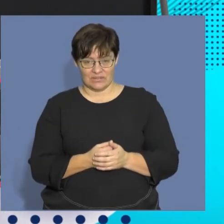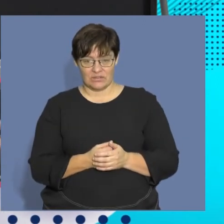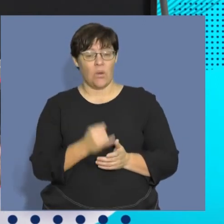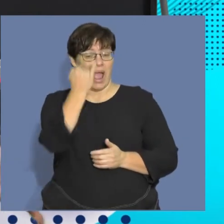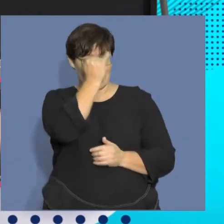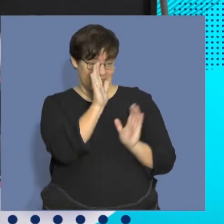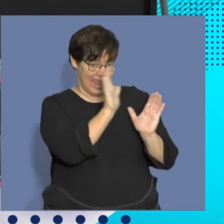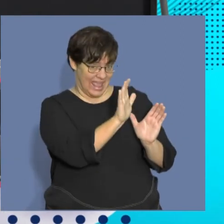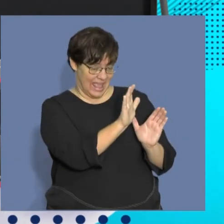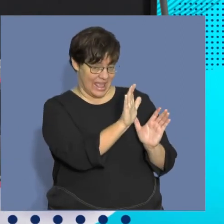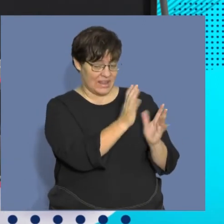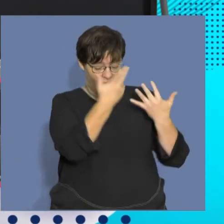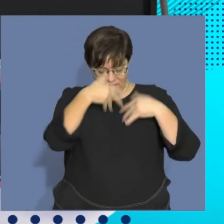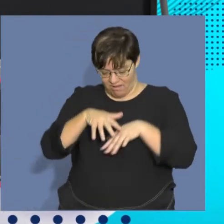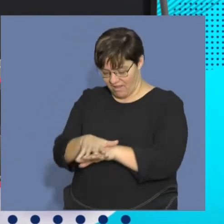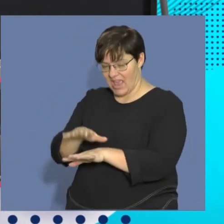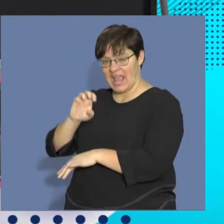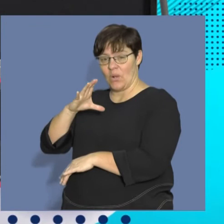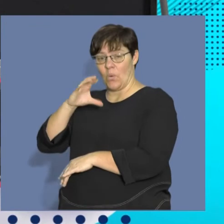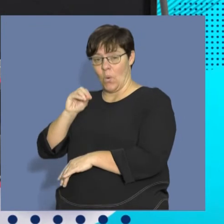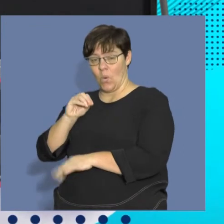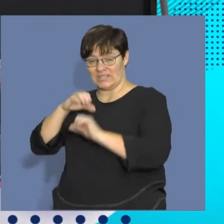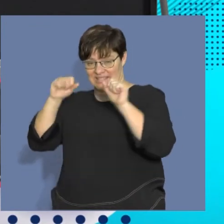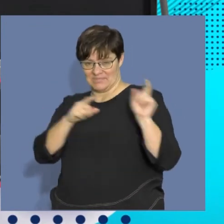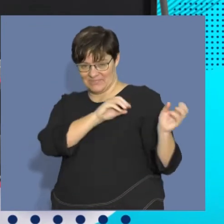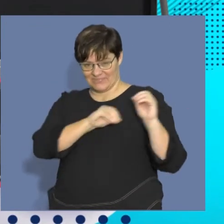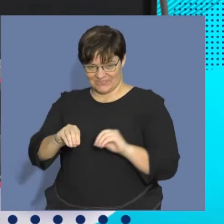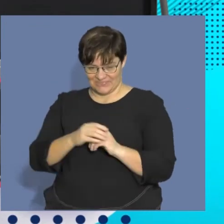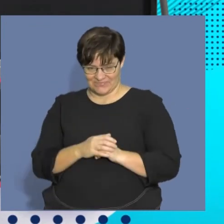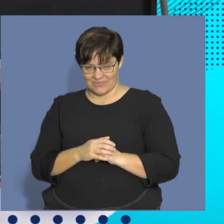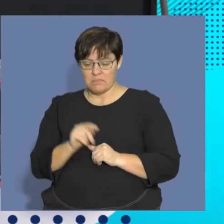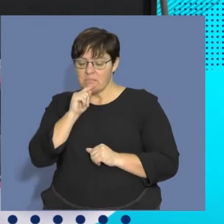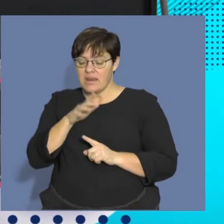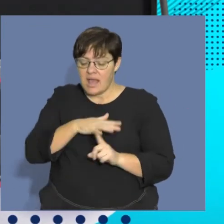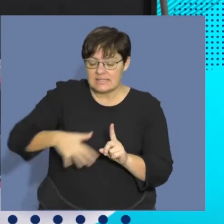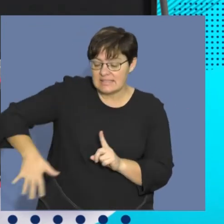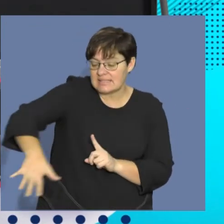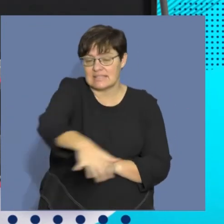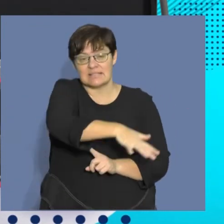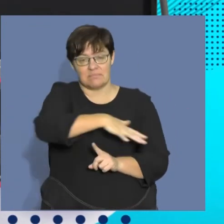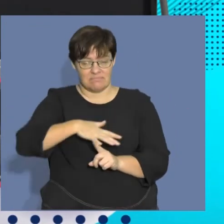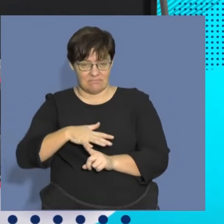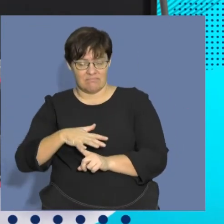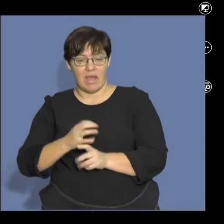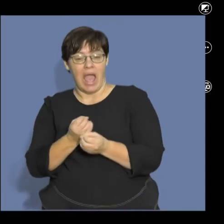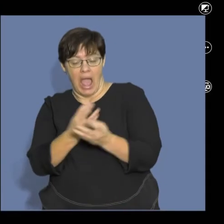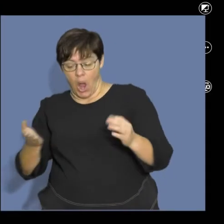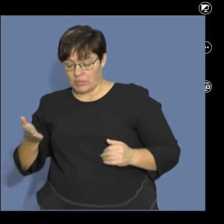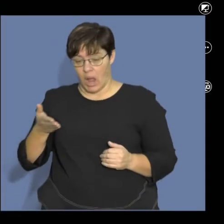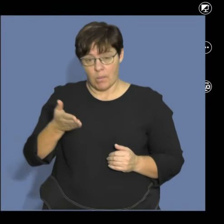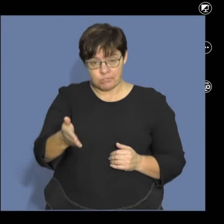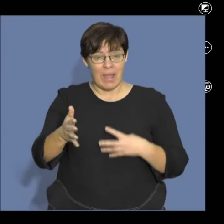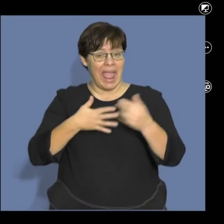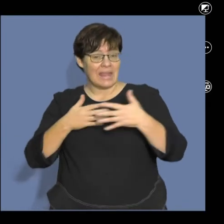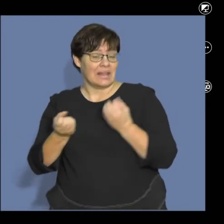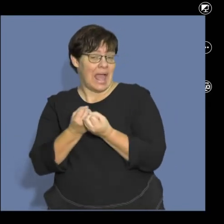Take that idea now into an ecosystem. The carrying capacity of, we're